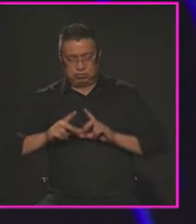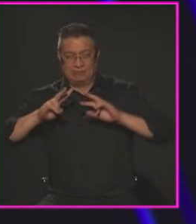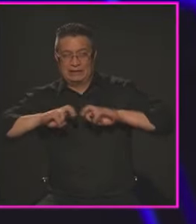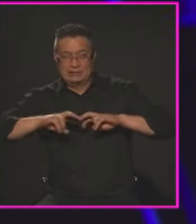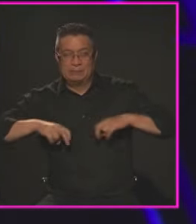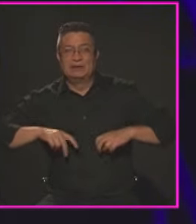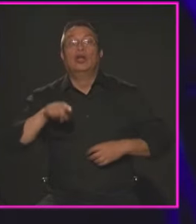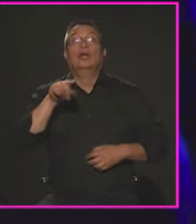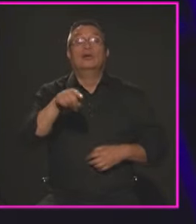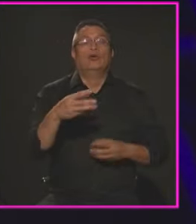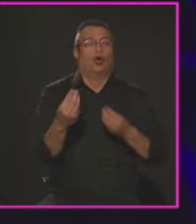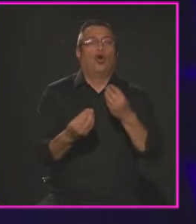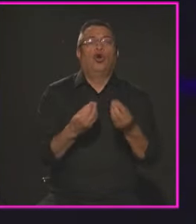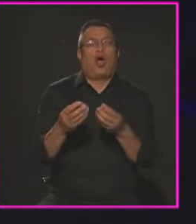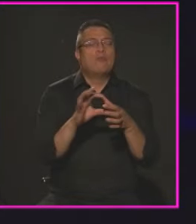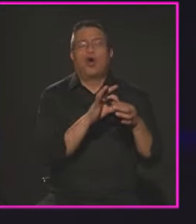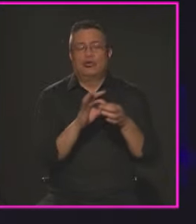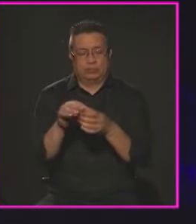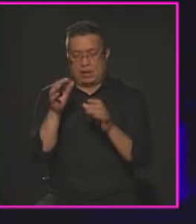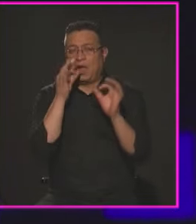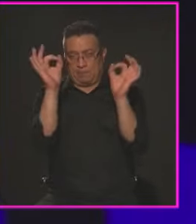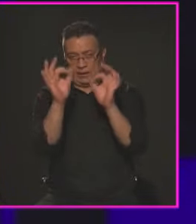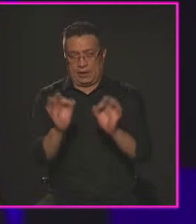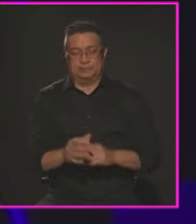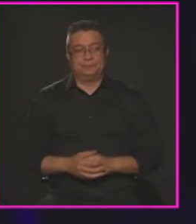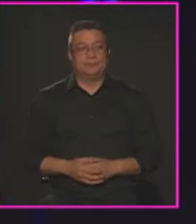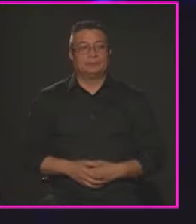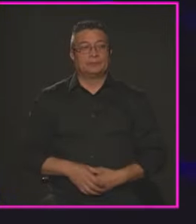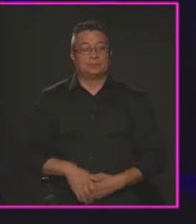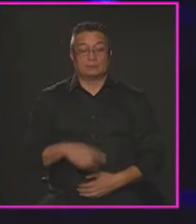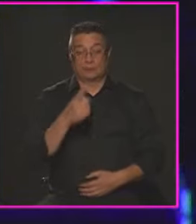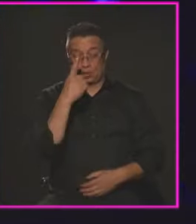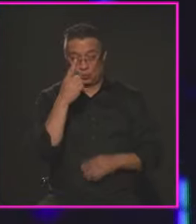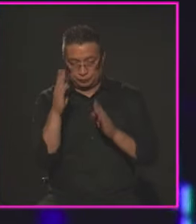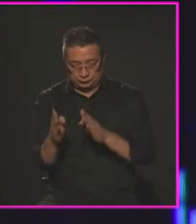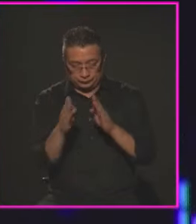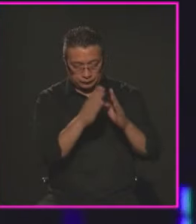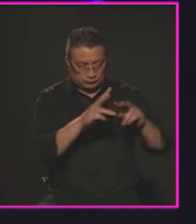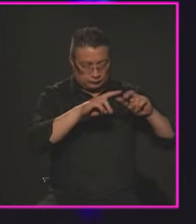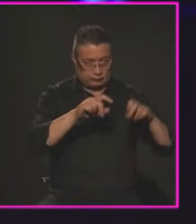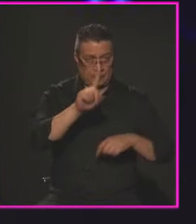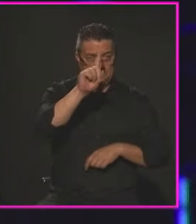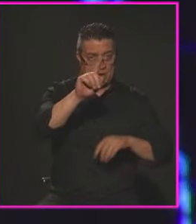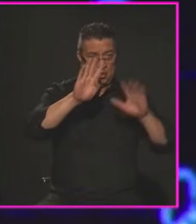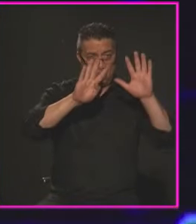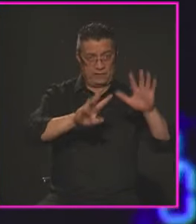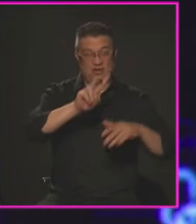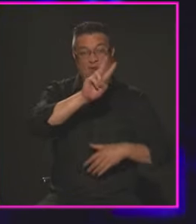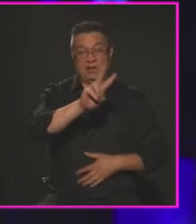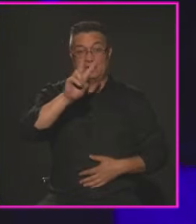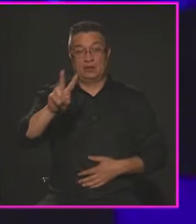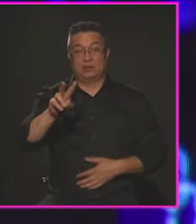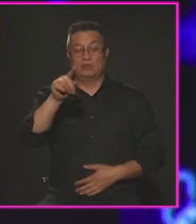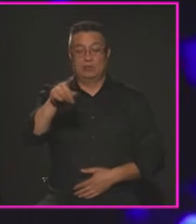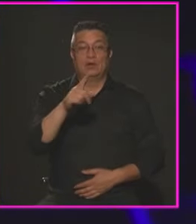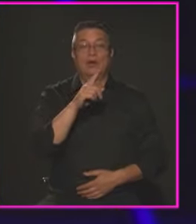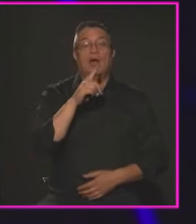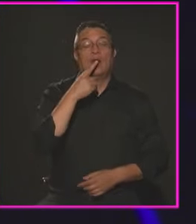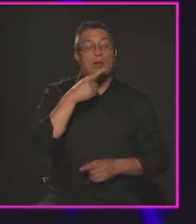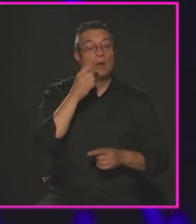A very important experiment was done in 1922 by Gerlach and Stern were two